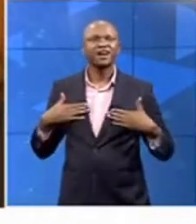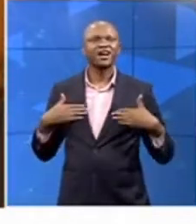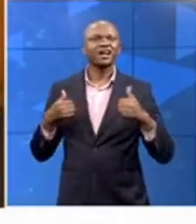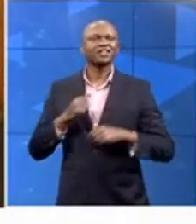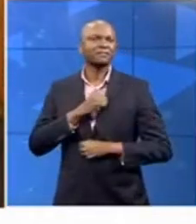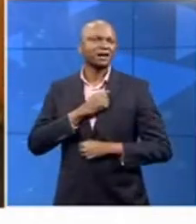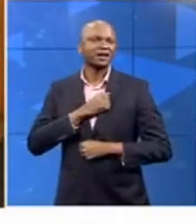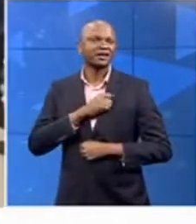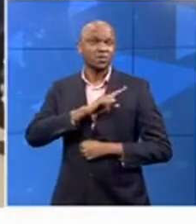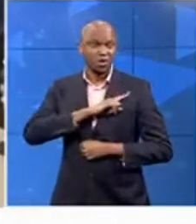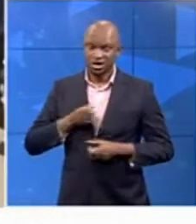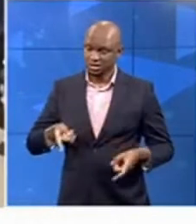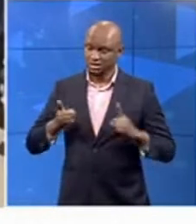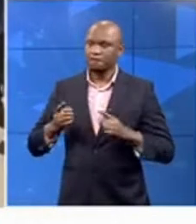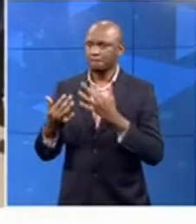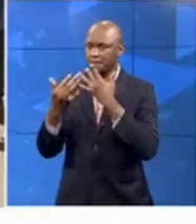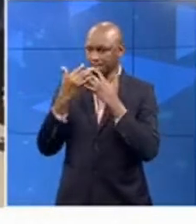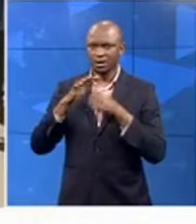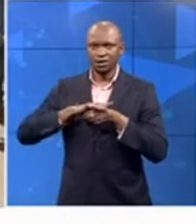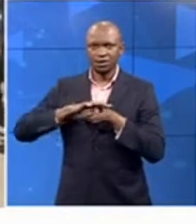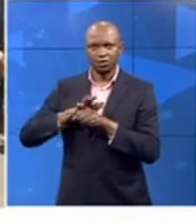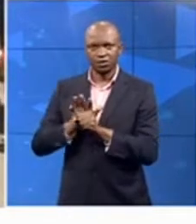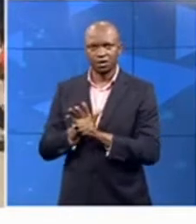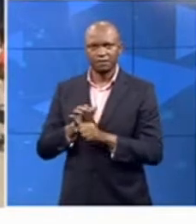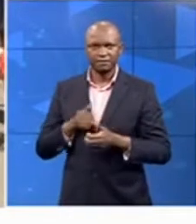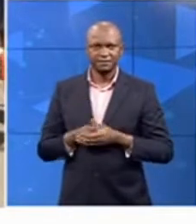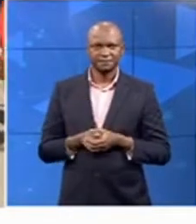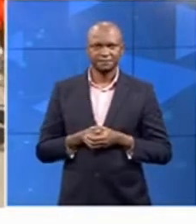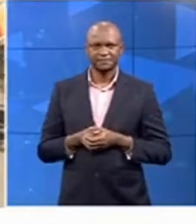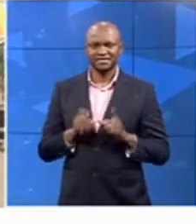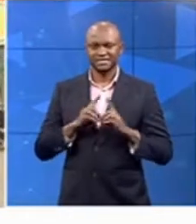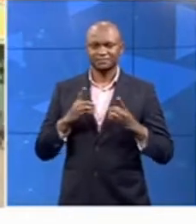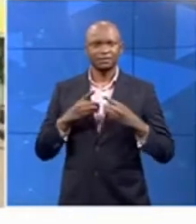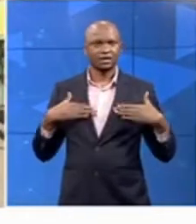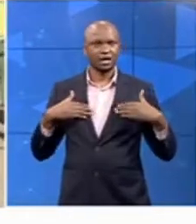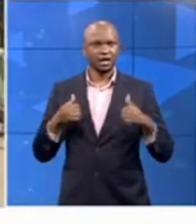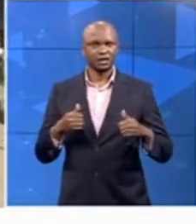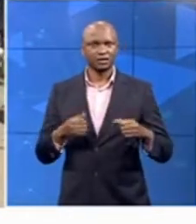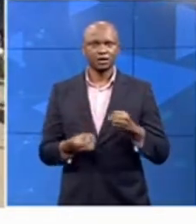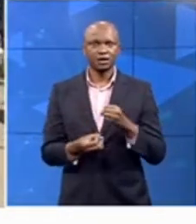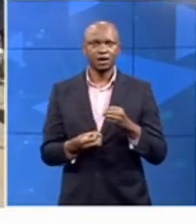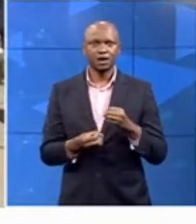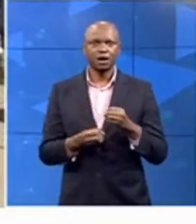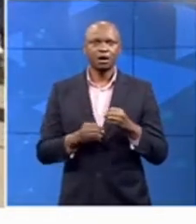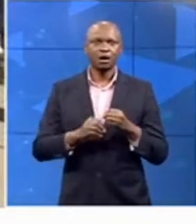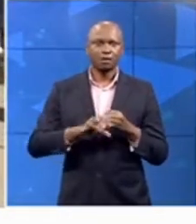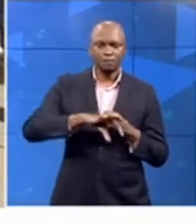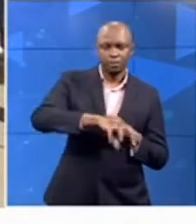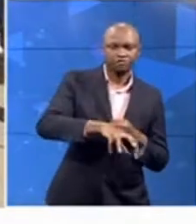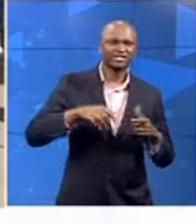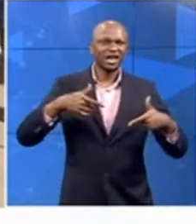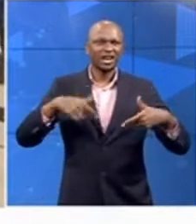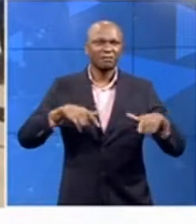danger. I think the initiative that has been taken by the Department of Health in the province to also vaccinate